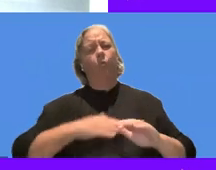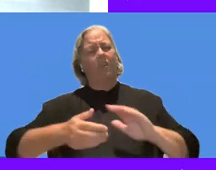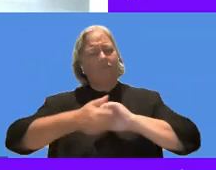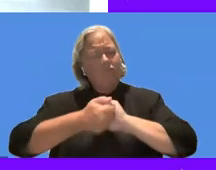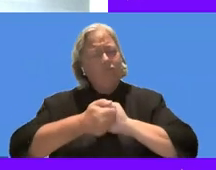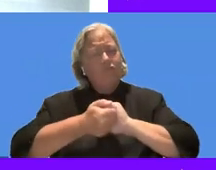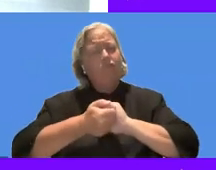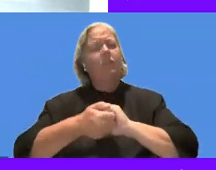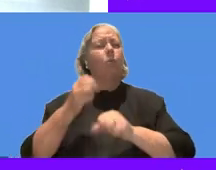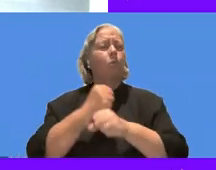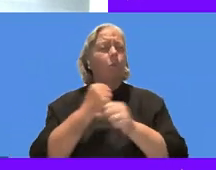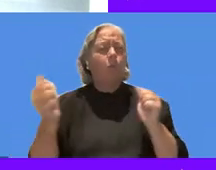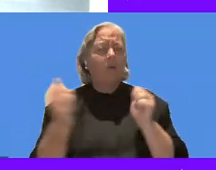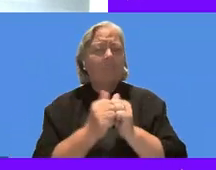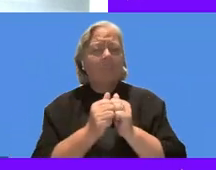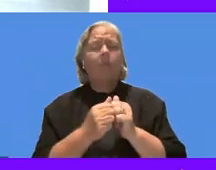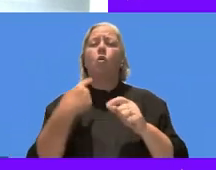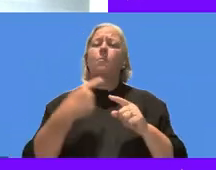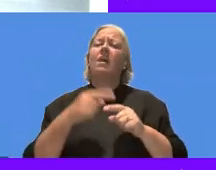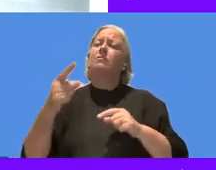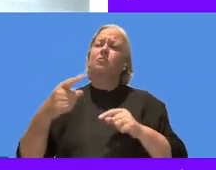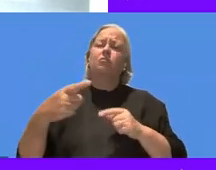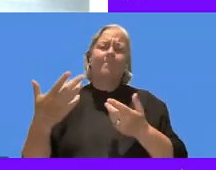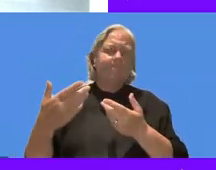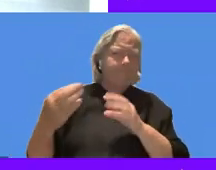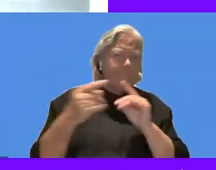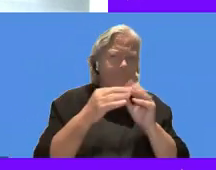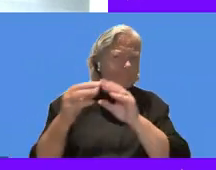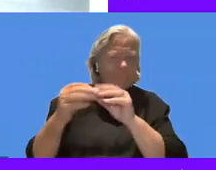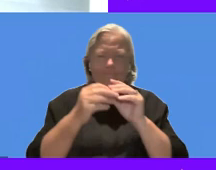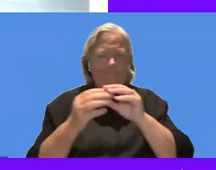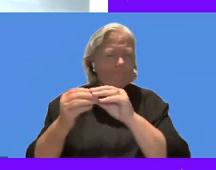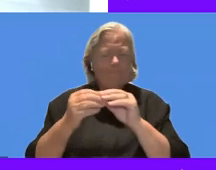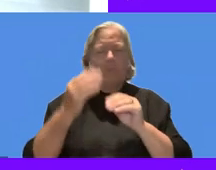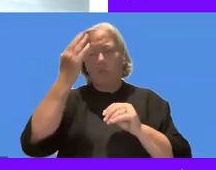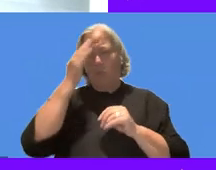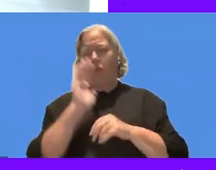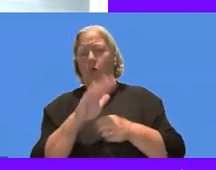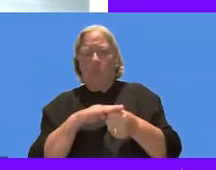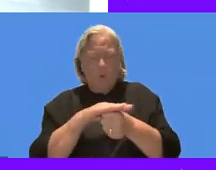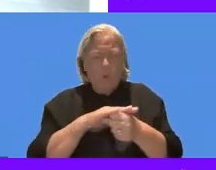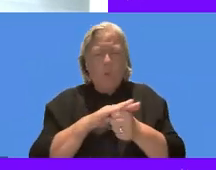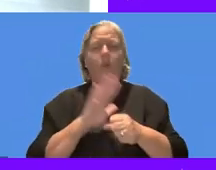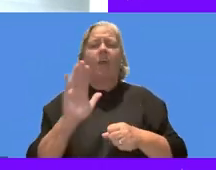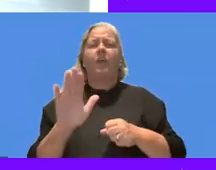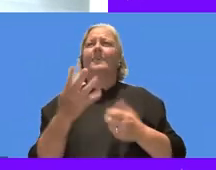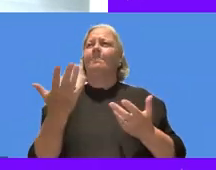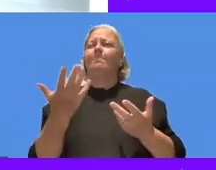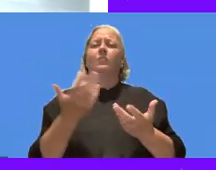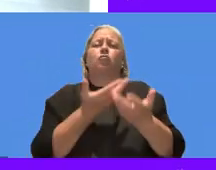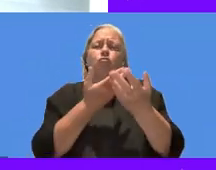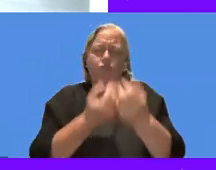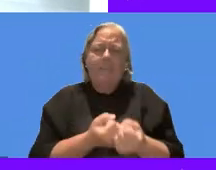negotiating, albeit in small ways, improved routes to local understanding and trust building. But the rewards kind of extend